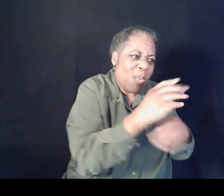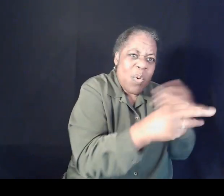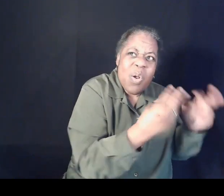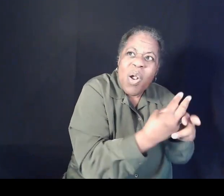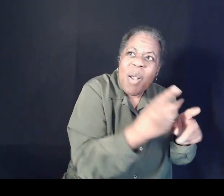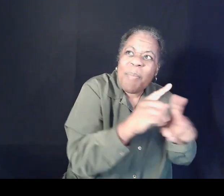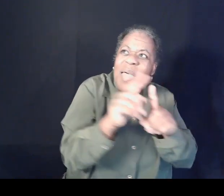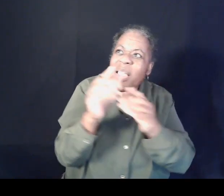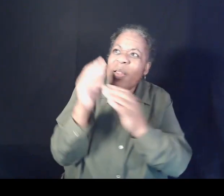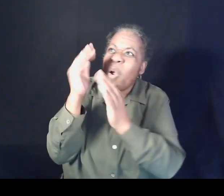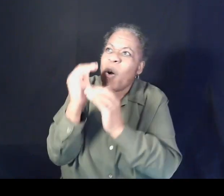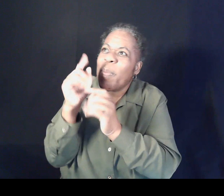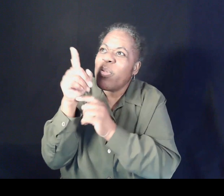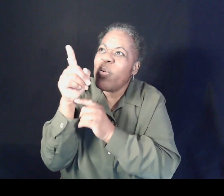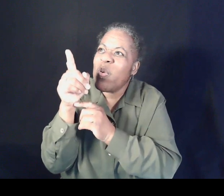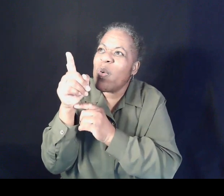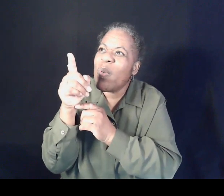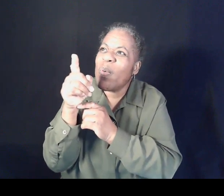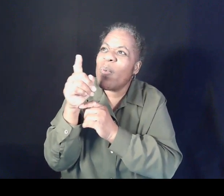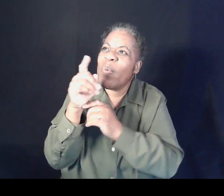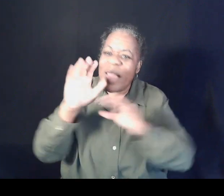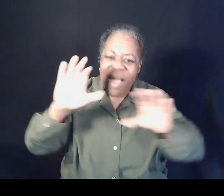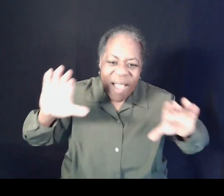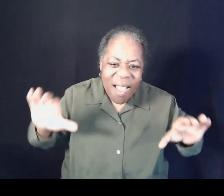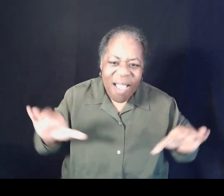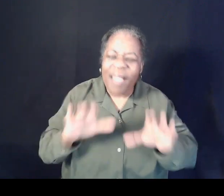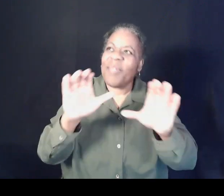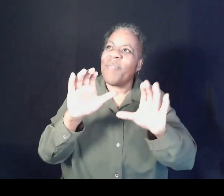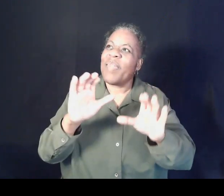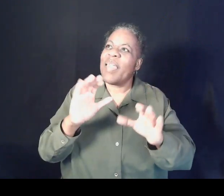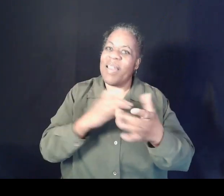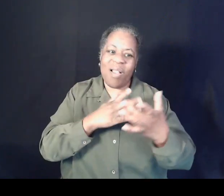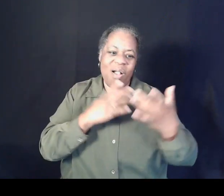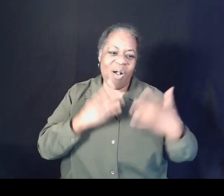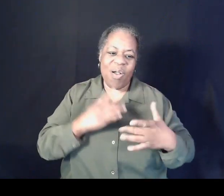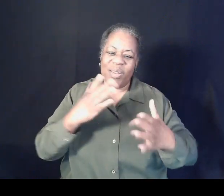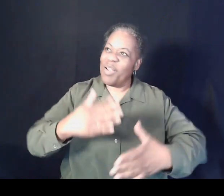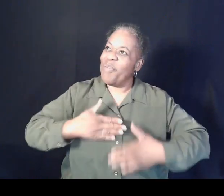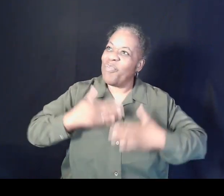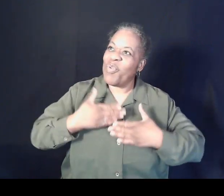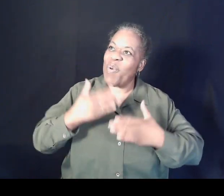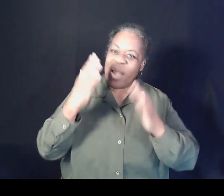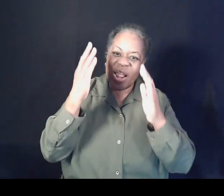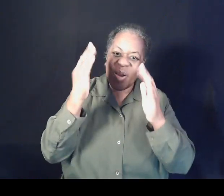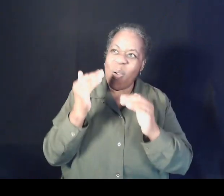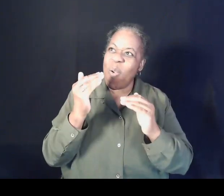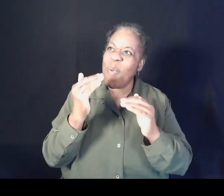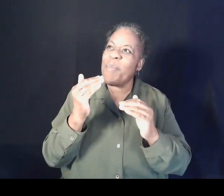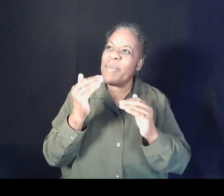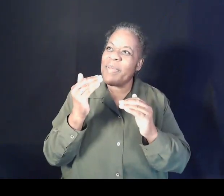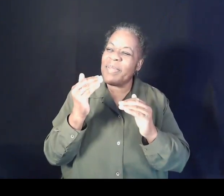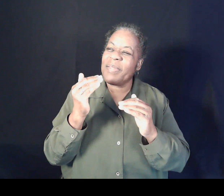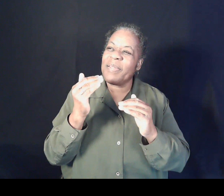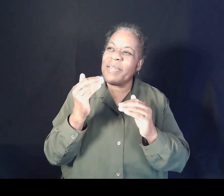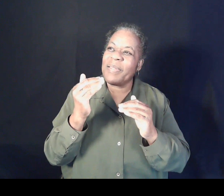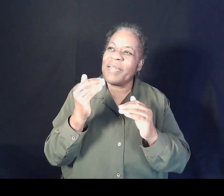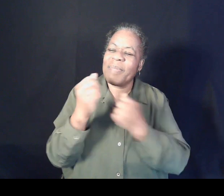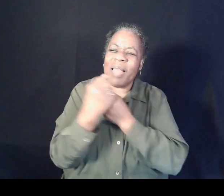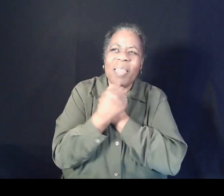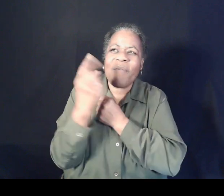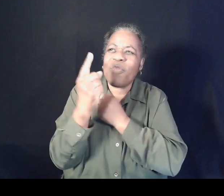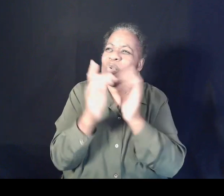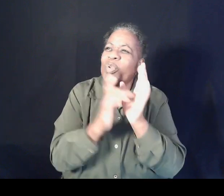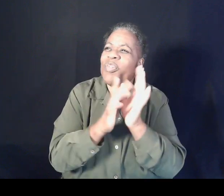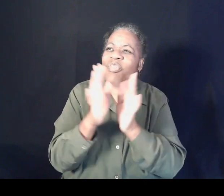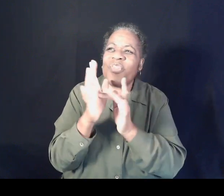We pray, Lord God, that you would activate in us a heart of joy and hope this season of Lent. We love you. In Jesus' name we